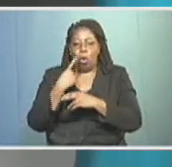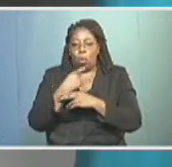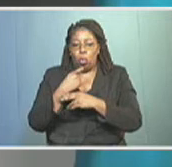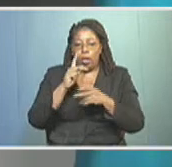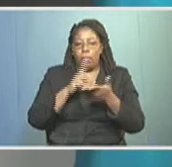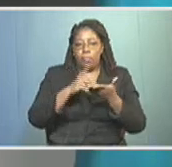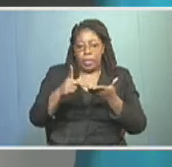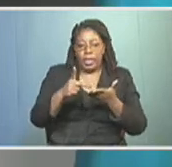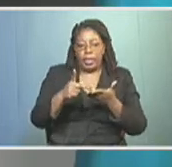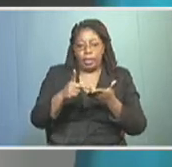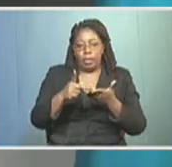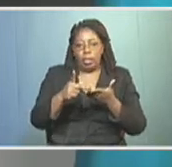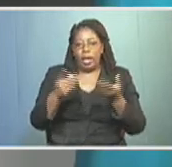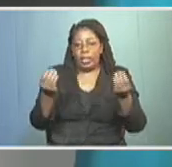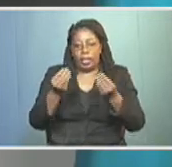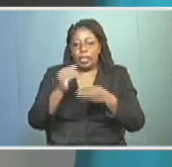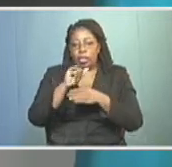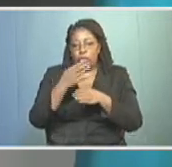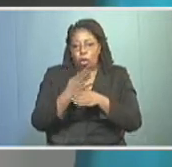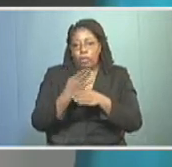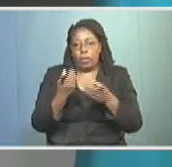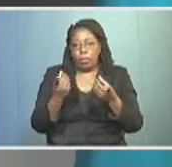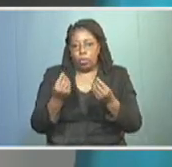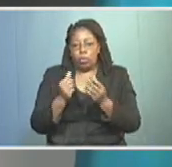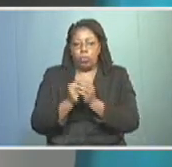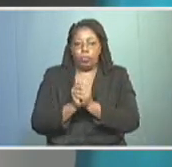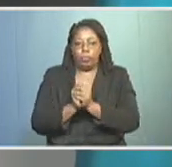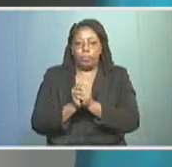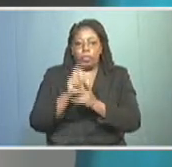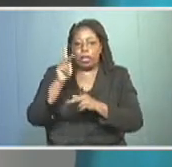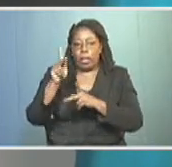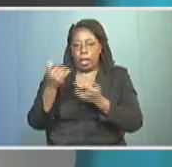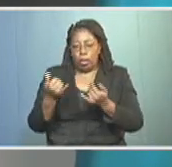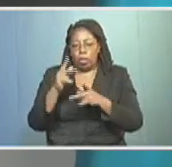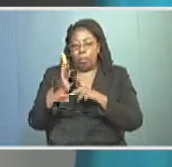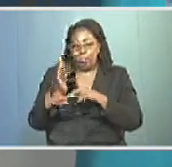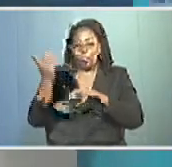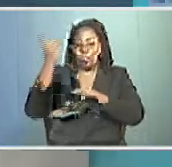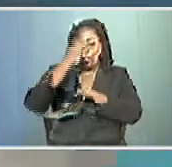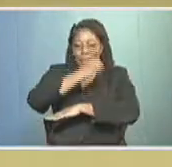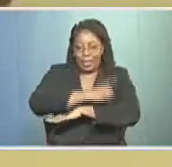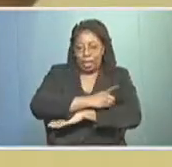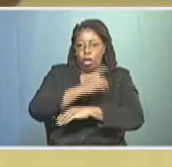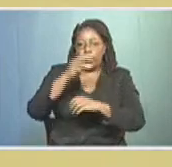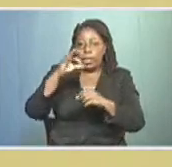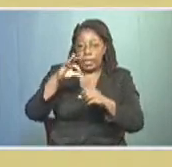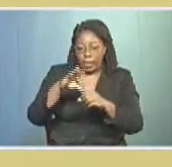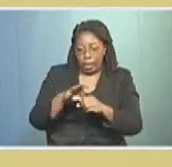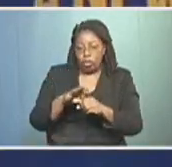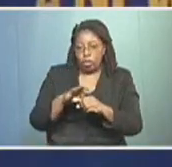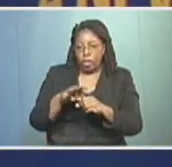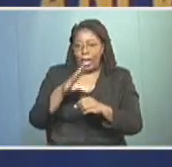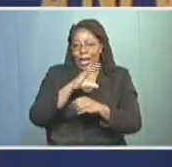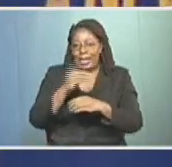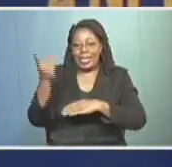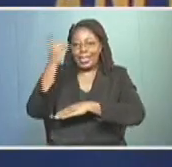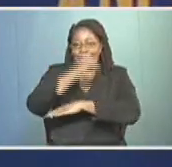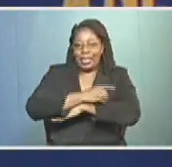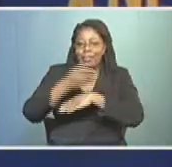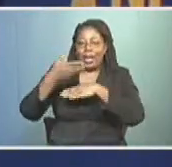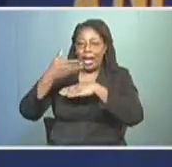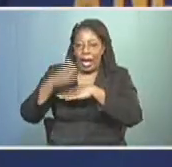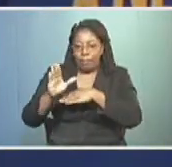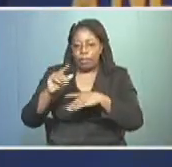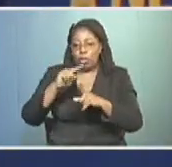to work and there's no job for them to do. With State Minister for Public Service, the Honourable General Election, and in the days after,